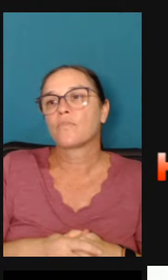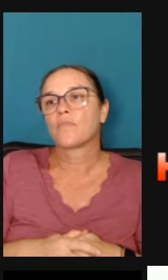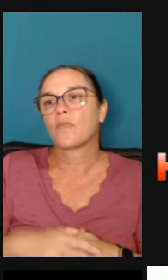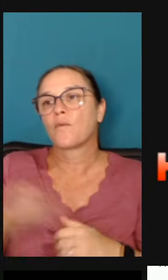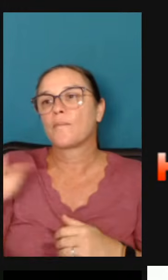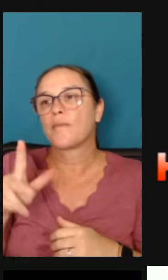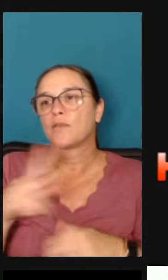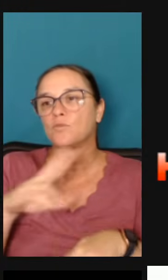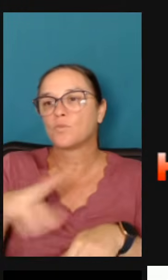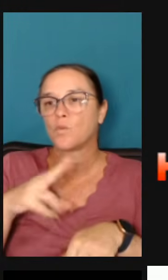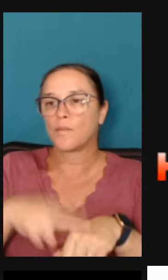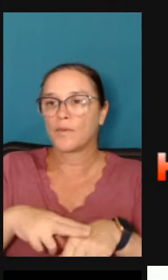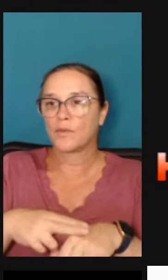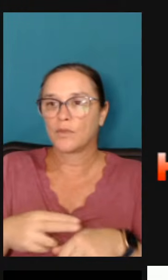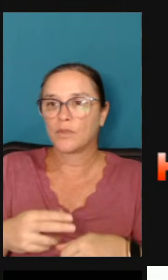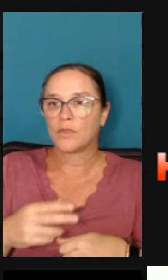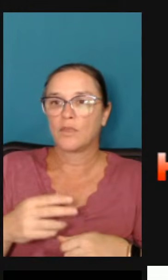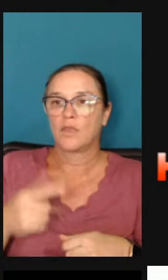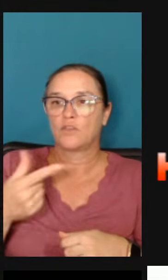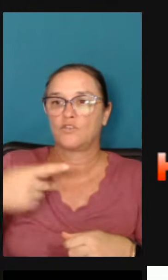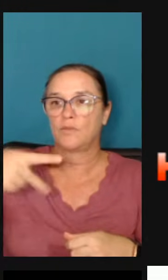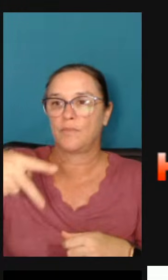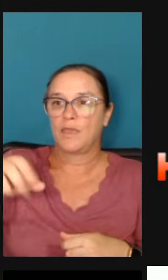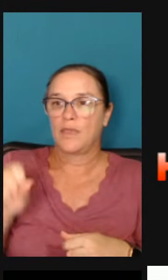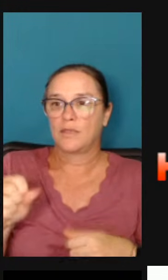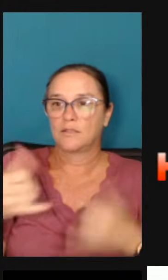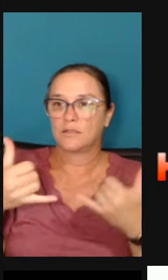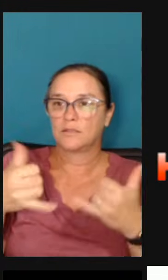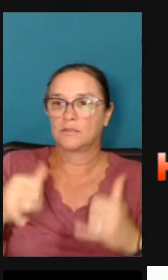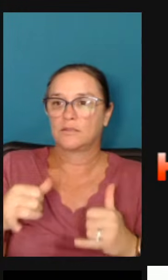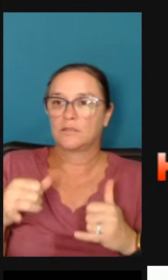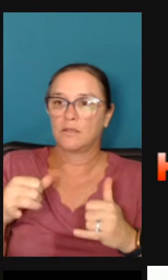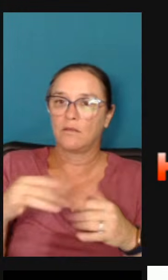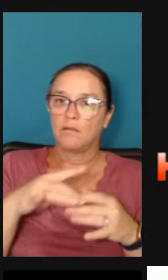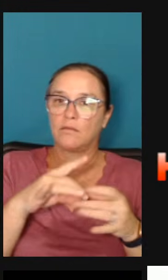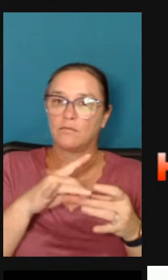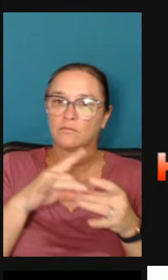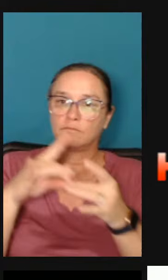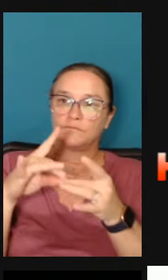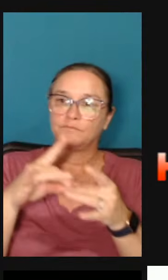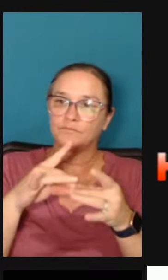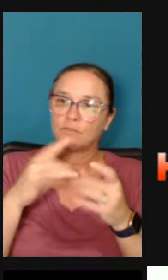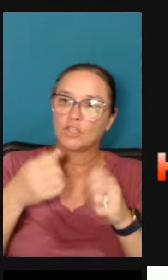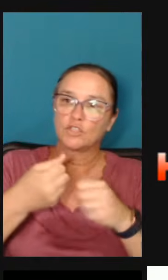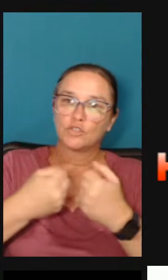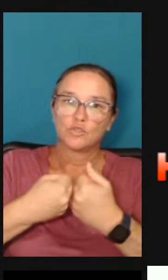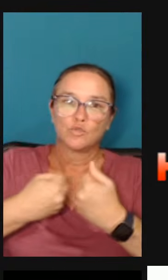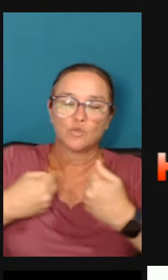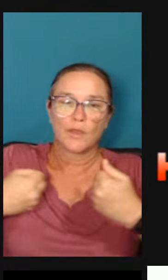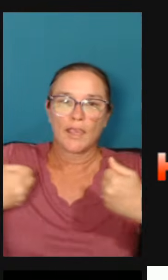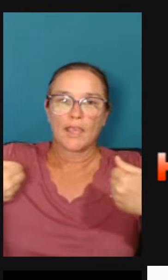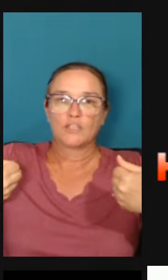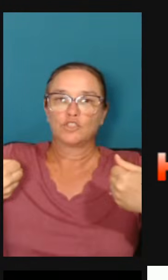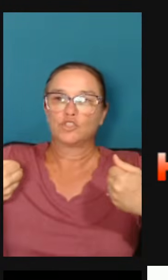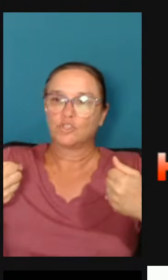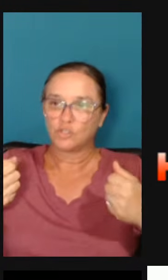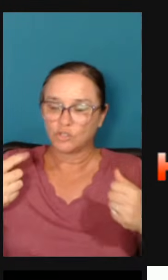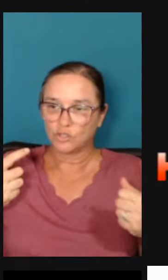here. Our GPS is still accordioning, like stretching out before a pulse